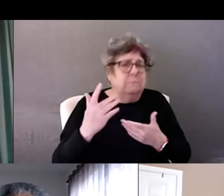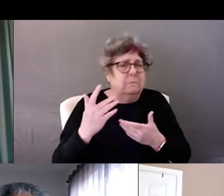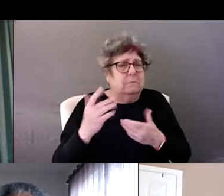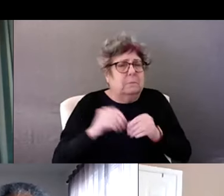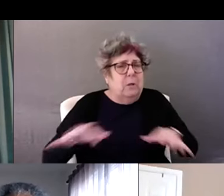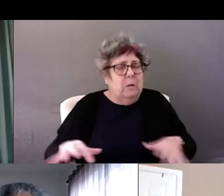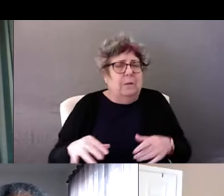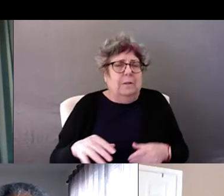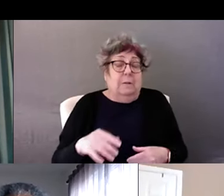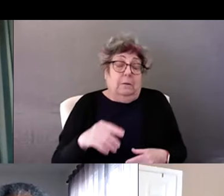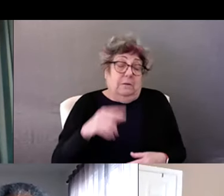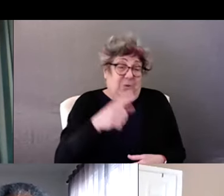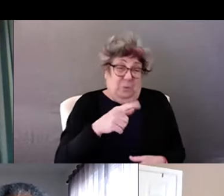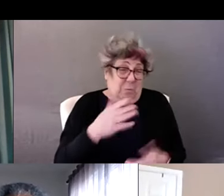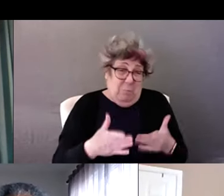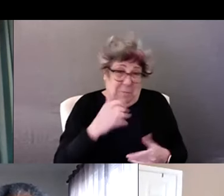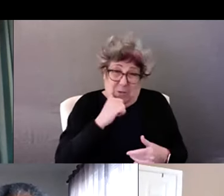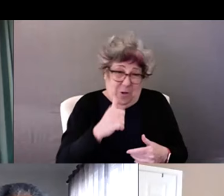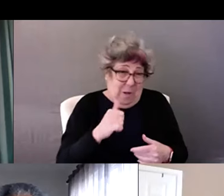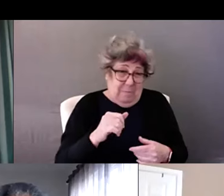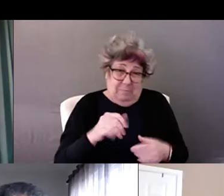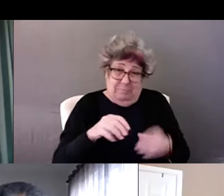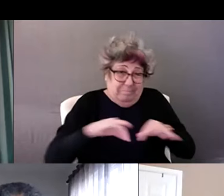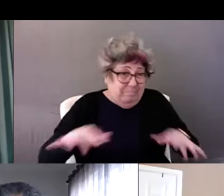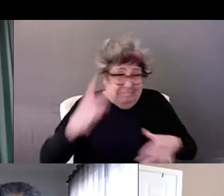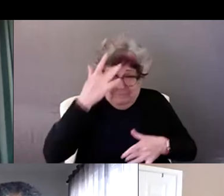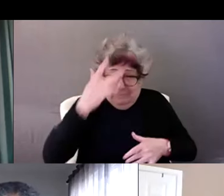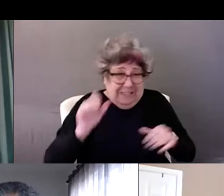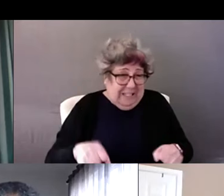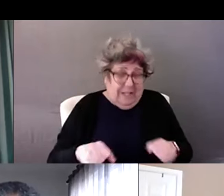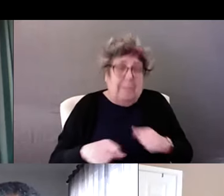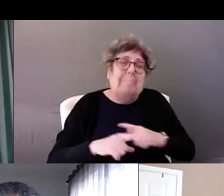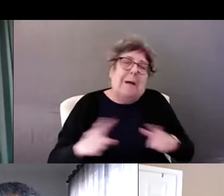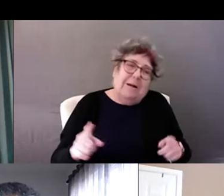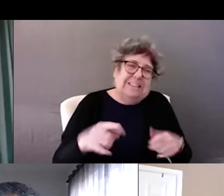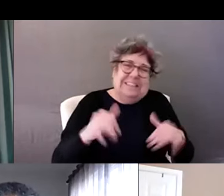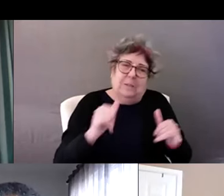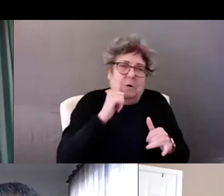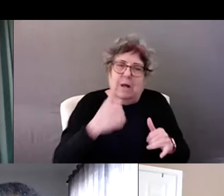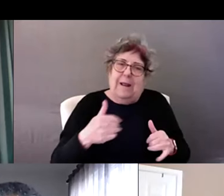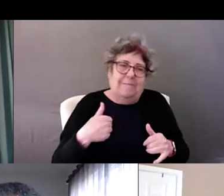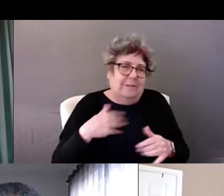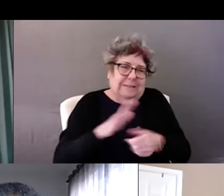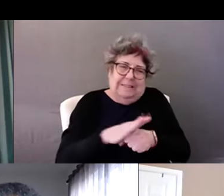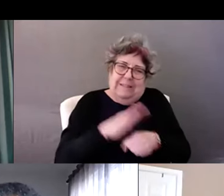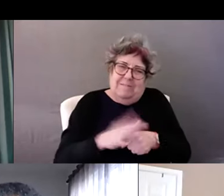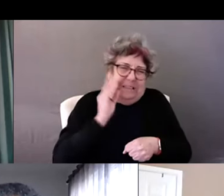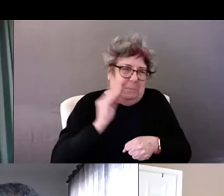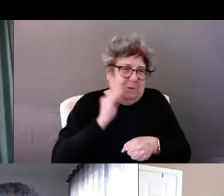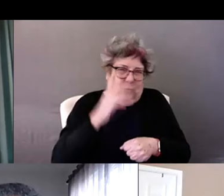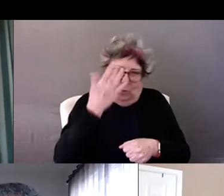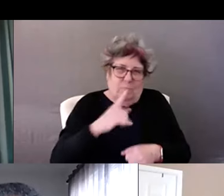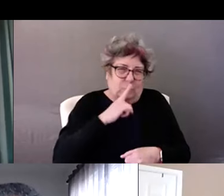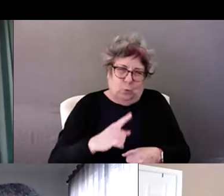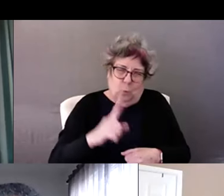infectious, but we still just don't have enough experience yet with this virus to know that for sure. There are clearly a few individuals, they're very rare,